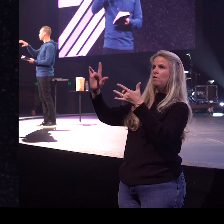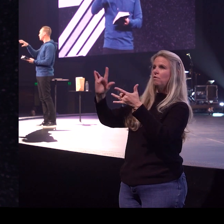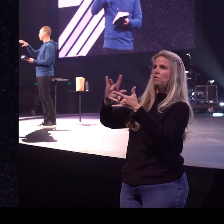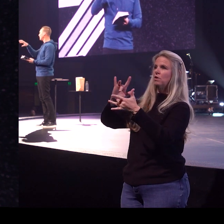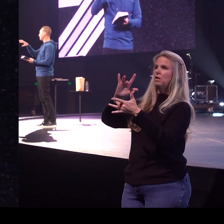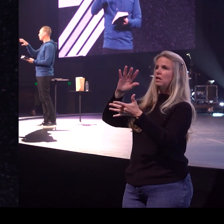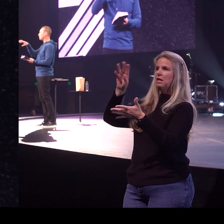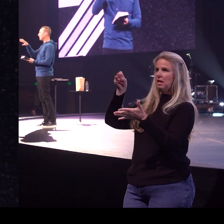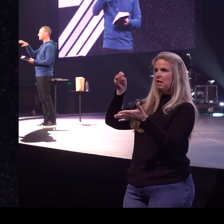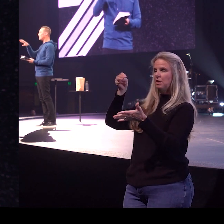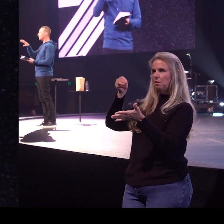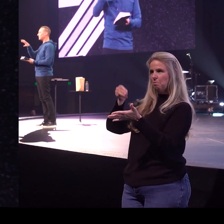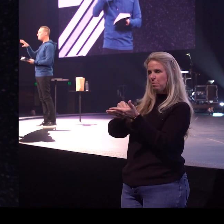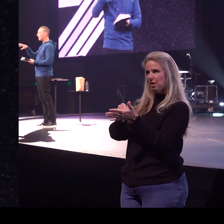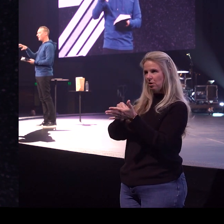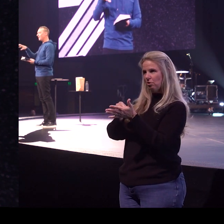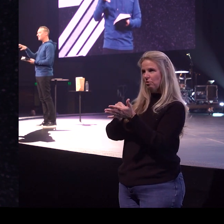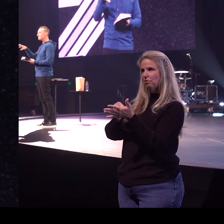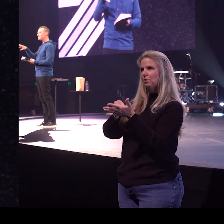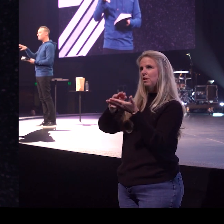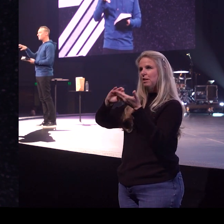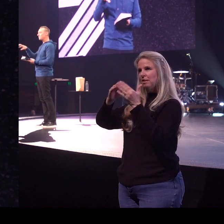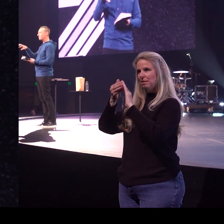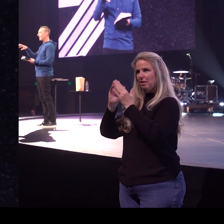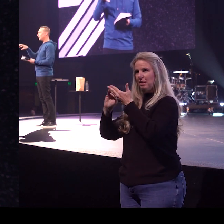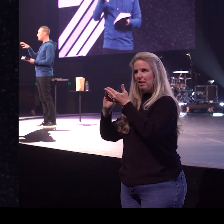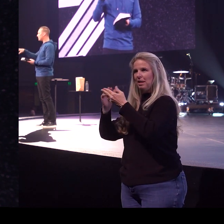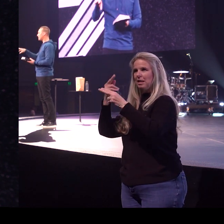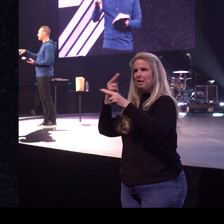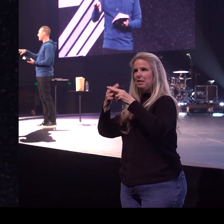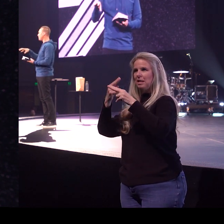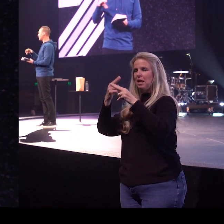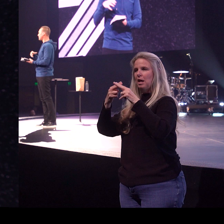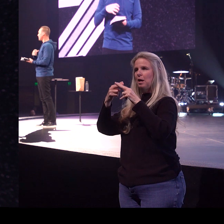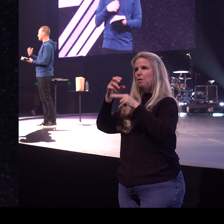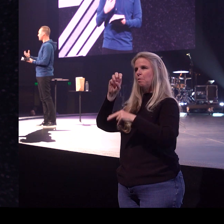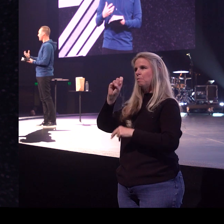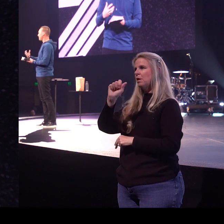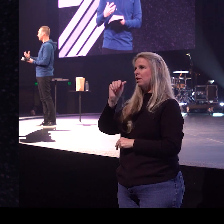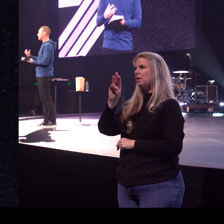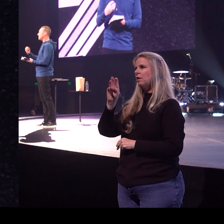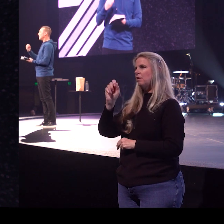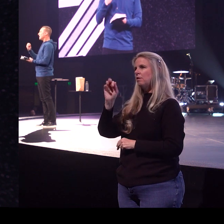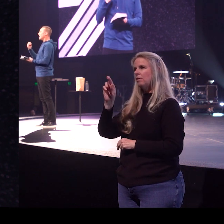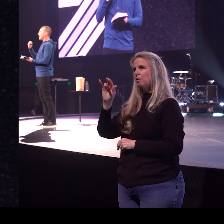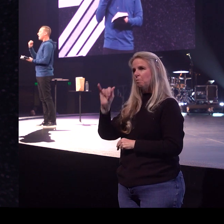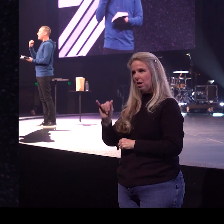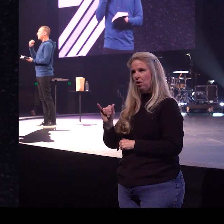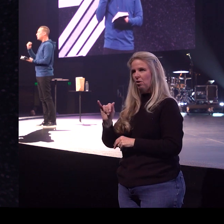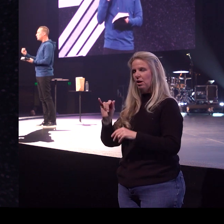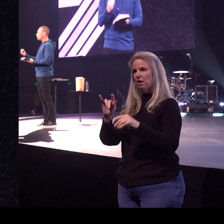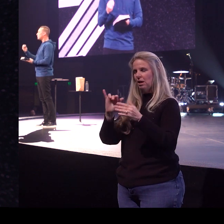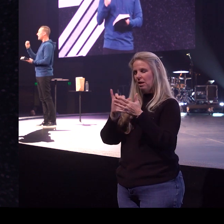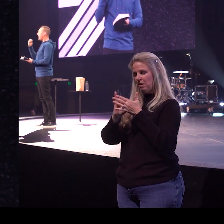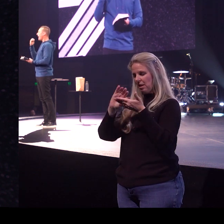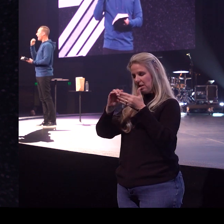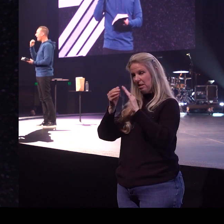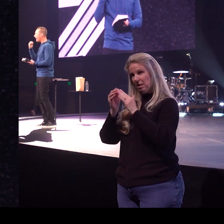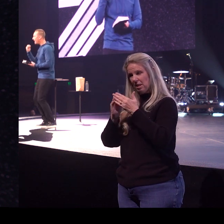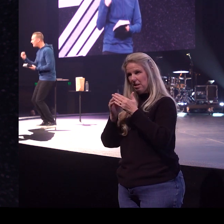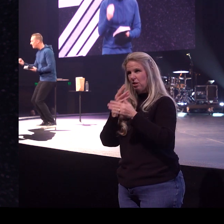part of Israel through a place called Samaria. And in Jesus' day, you just have to understand this. The